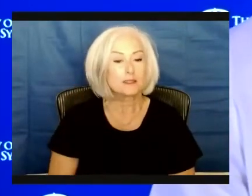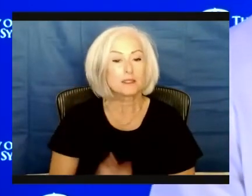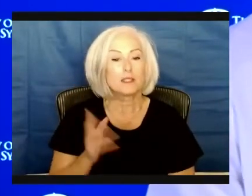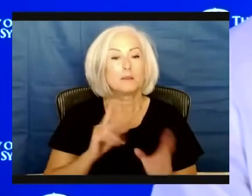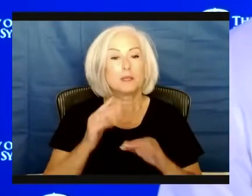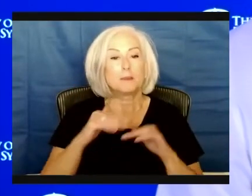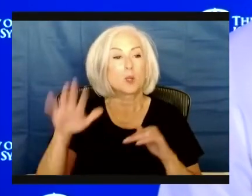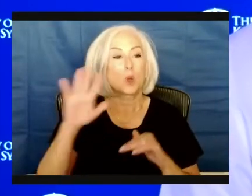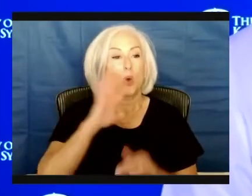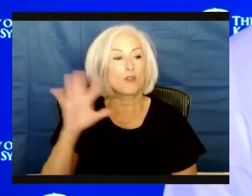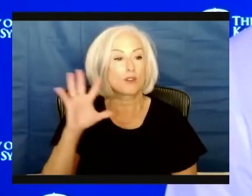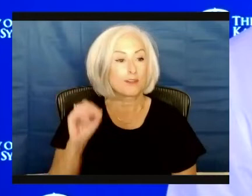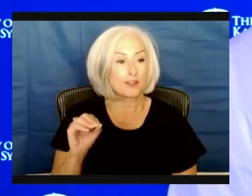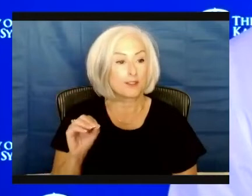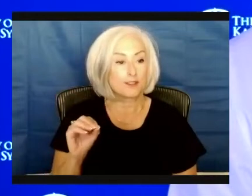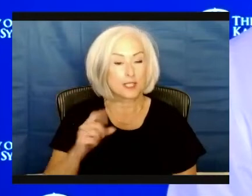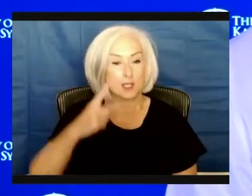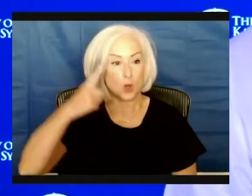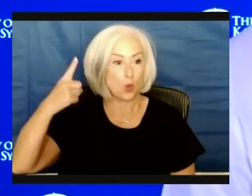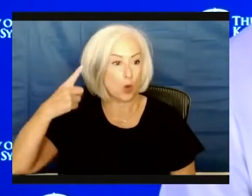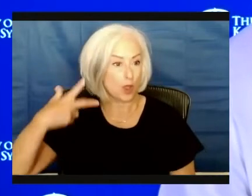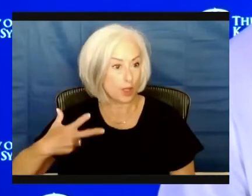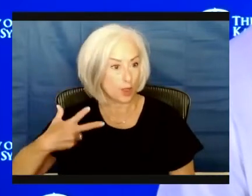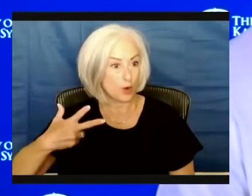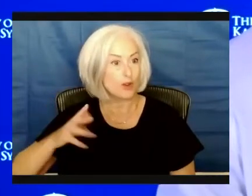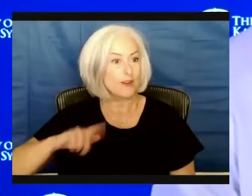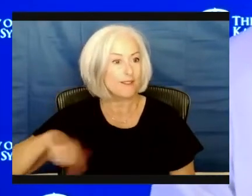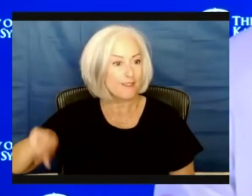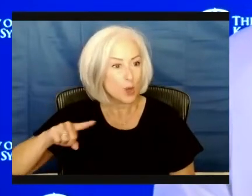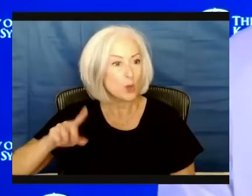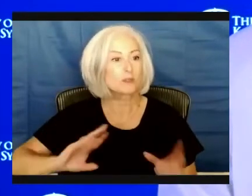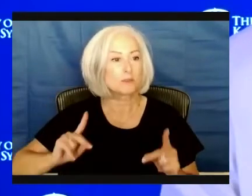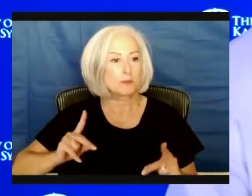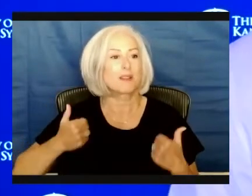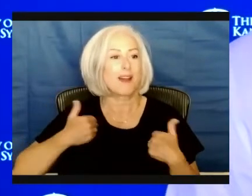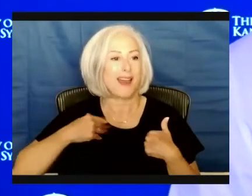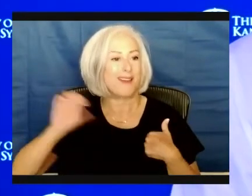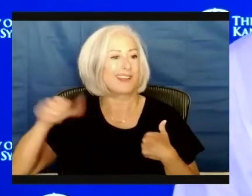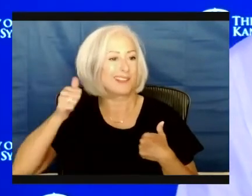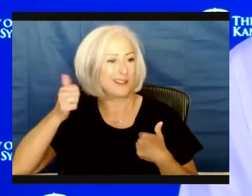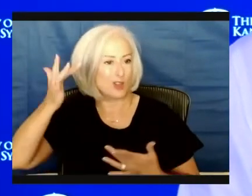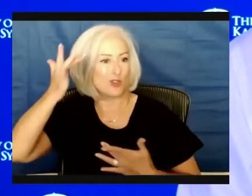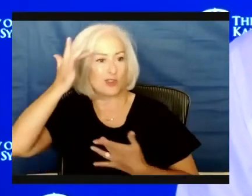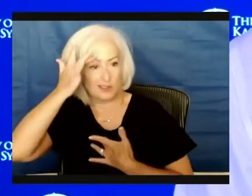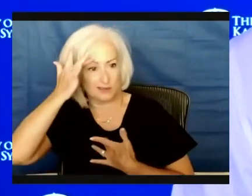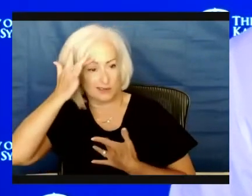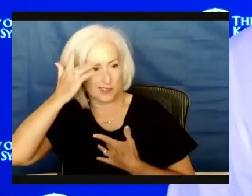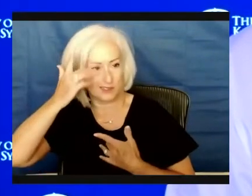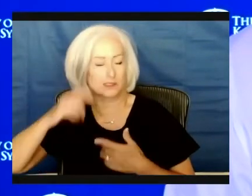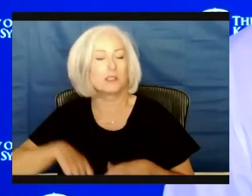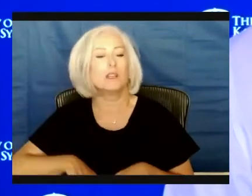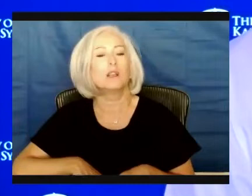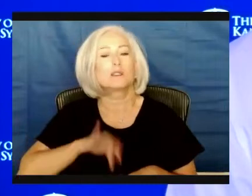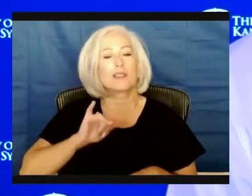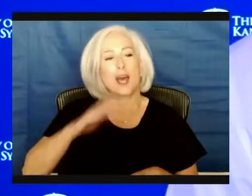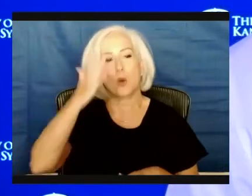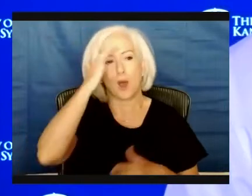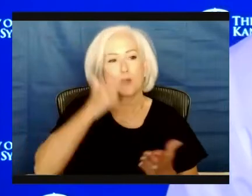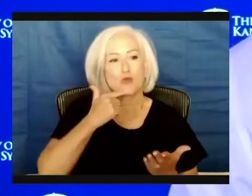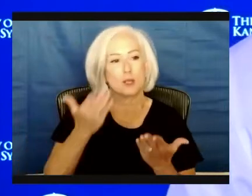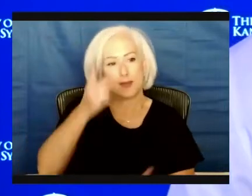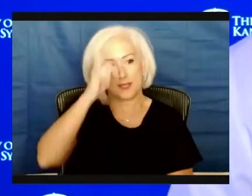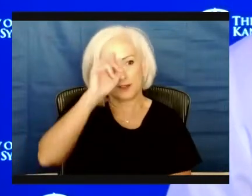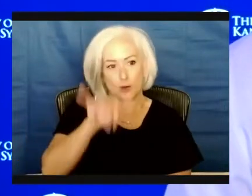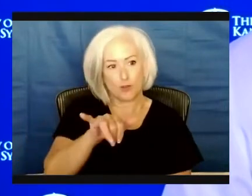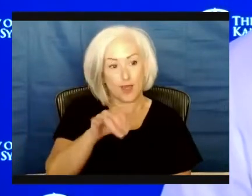third or more of those people have comorbid conditions. So right now it is only recommended for that age group. Why is that? Because we have